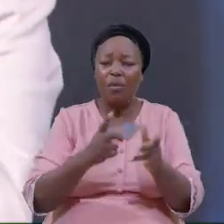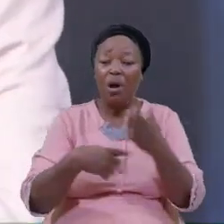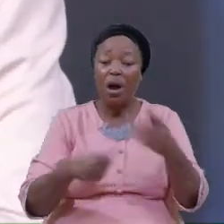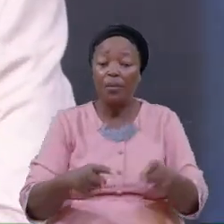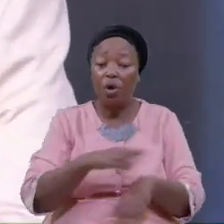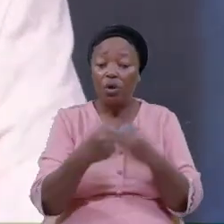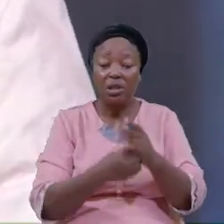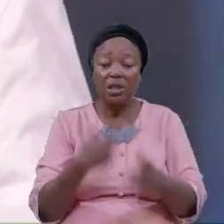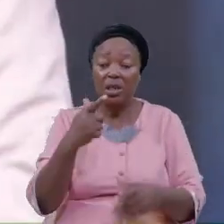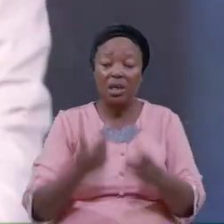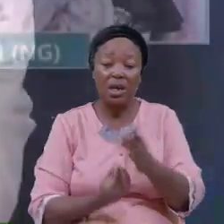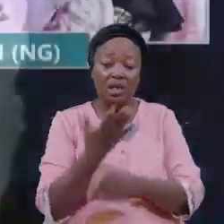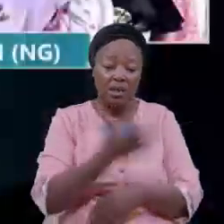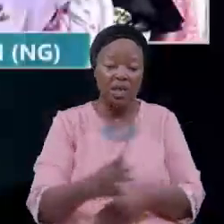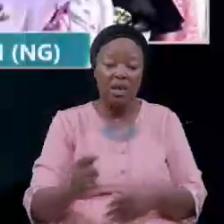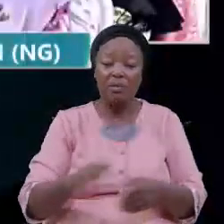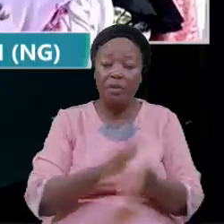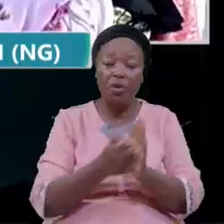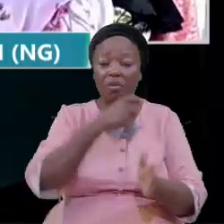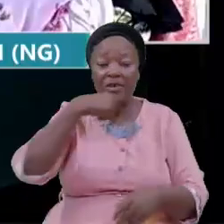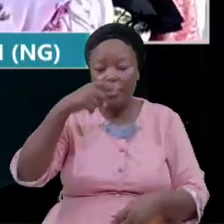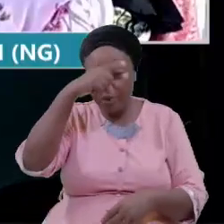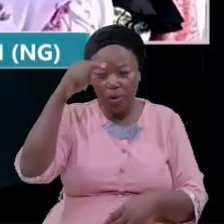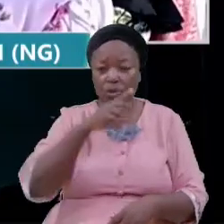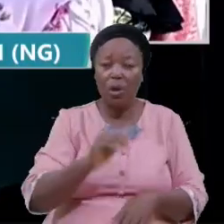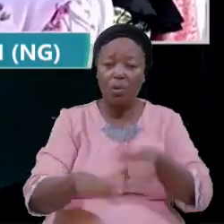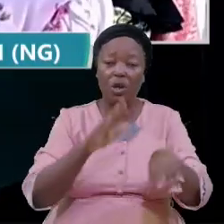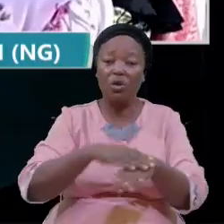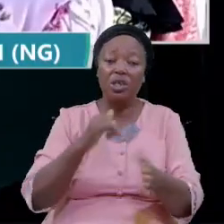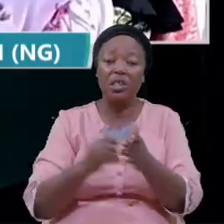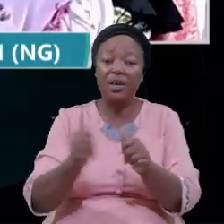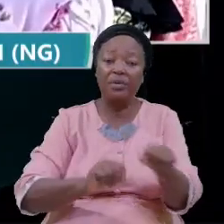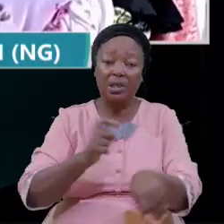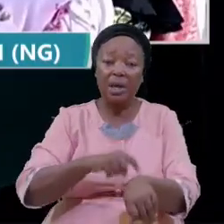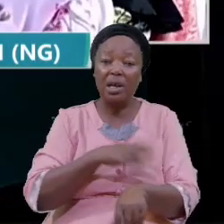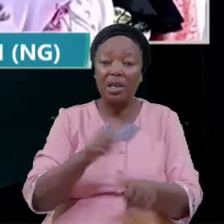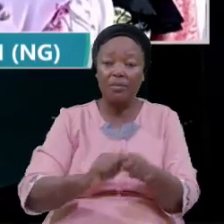because you are walking on it every time. Everybody is walking on it every time.